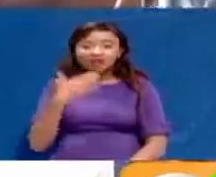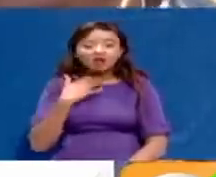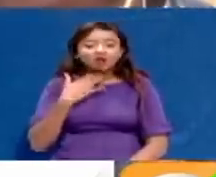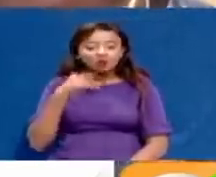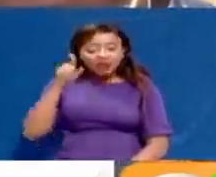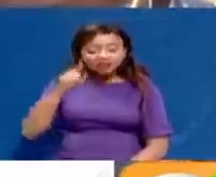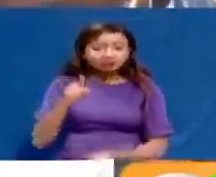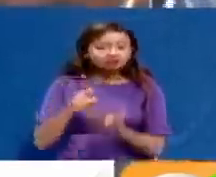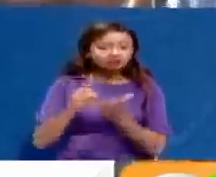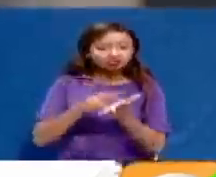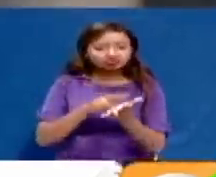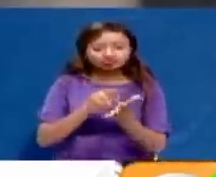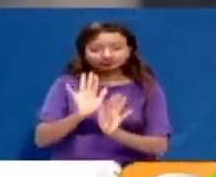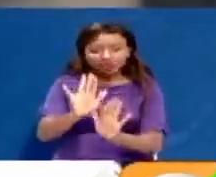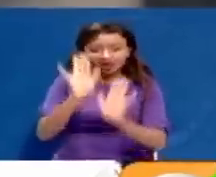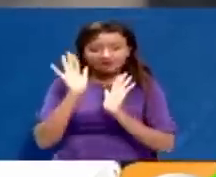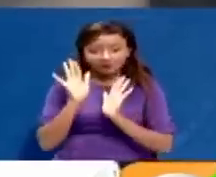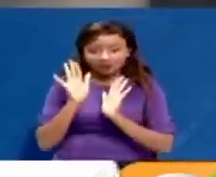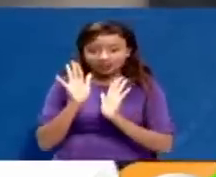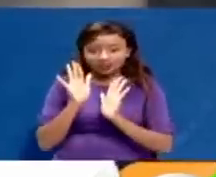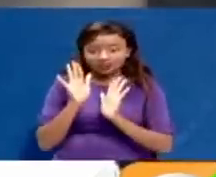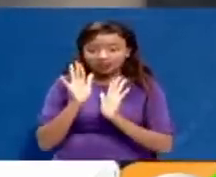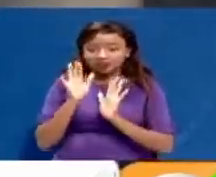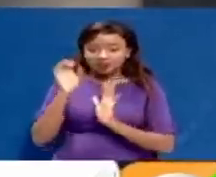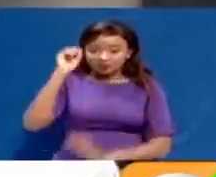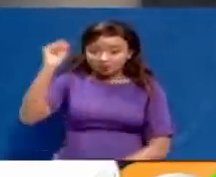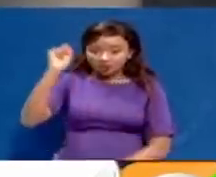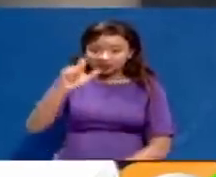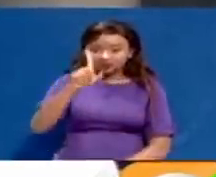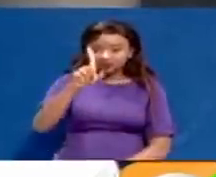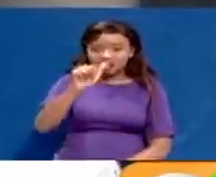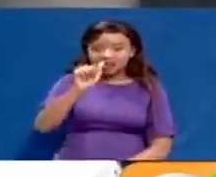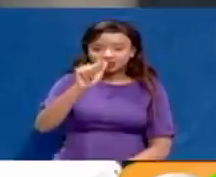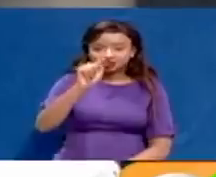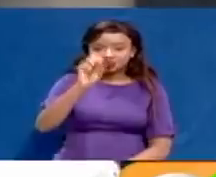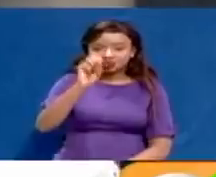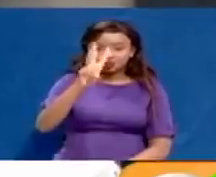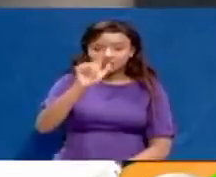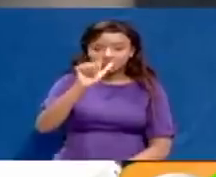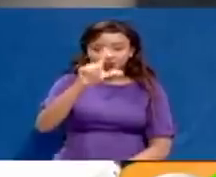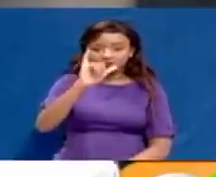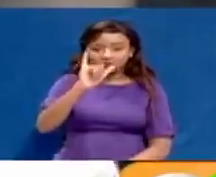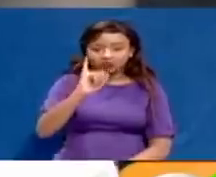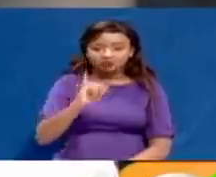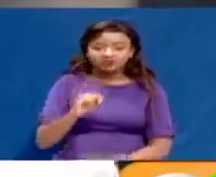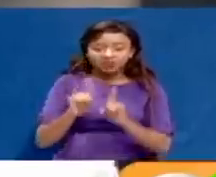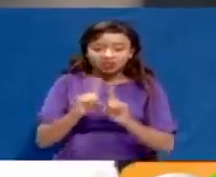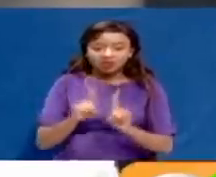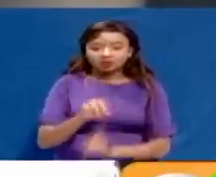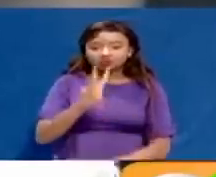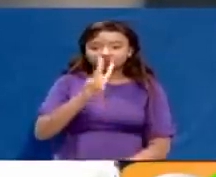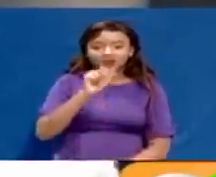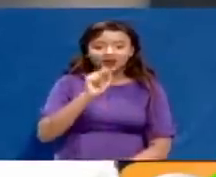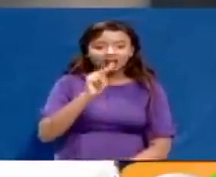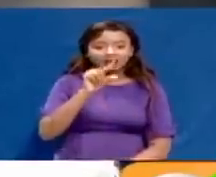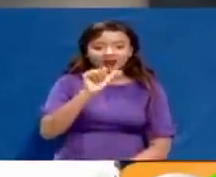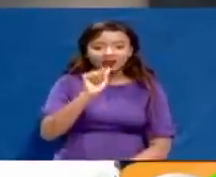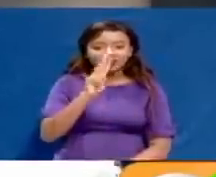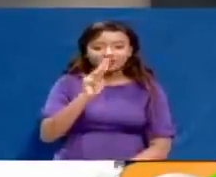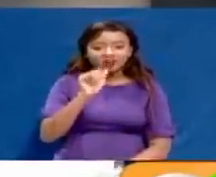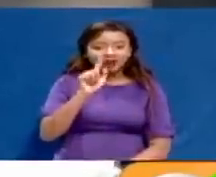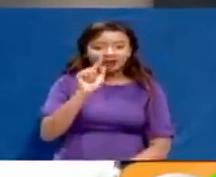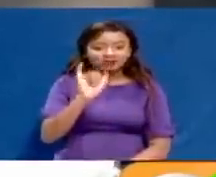Atwoli kujiepusha na siasa. It is not a coincidence that you saw Eseli Wamunyinyi and Wangamati, the governor,